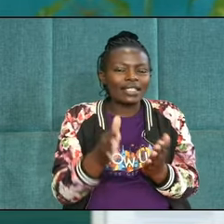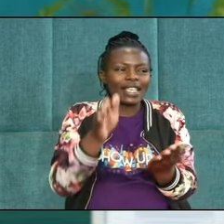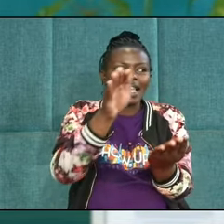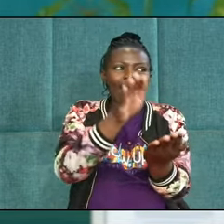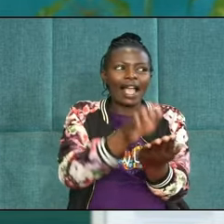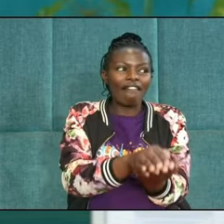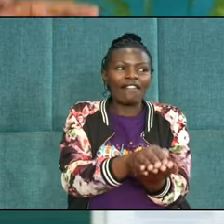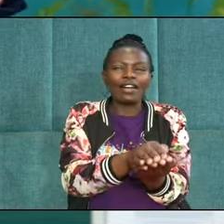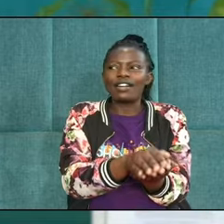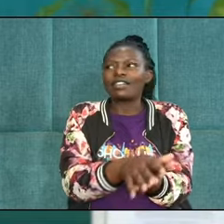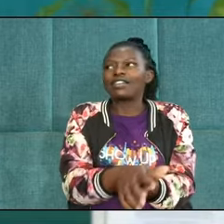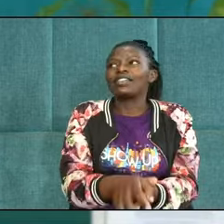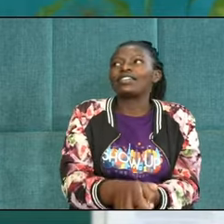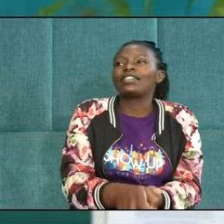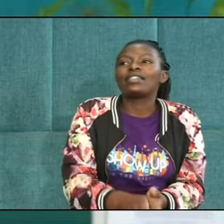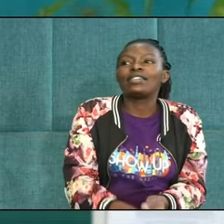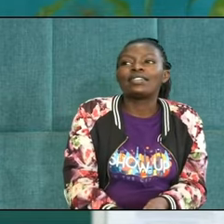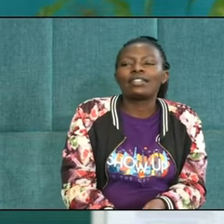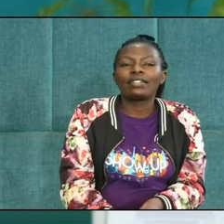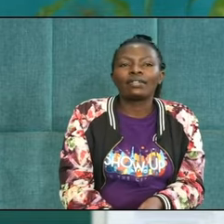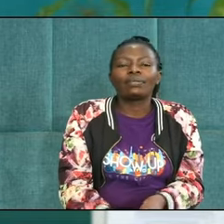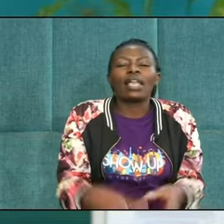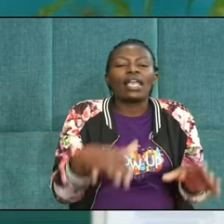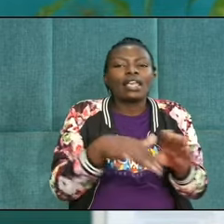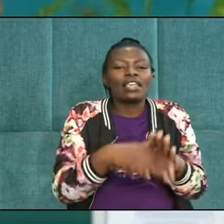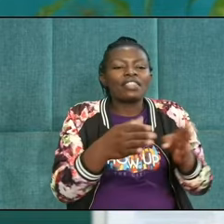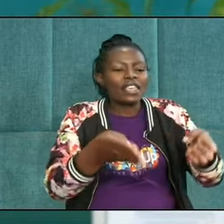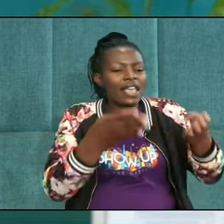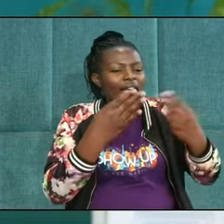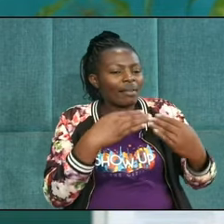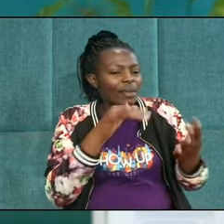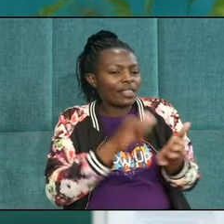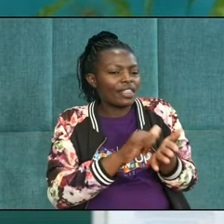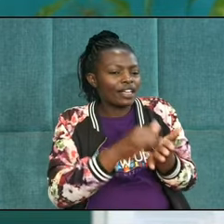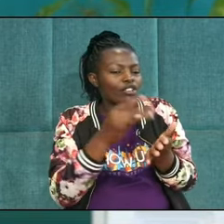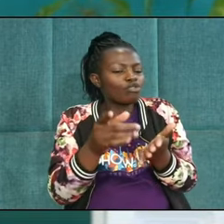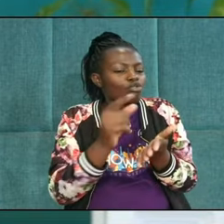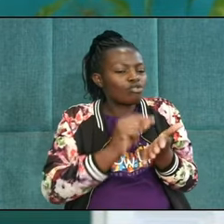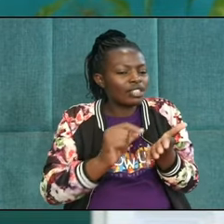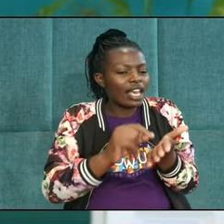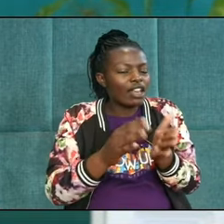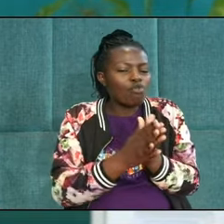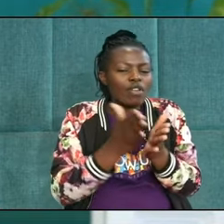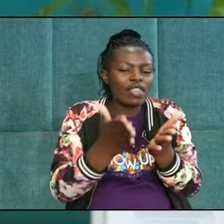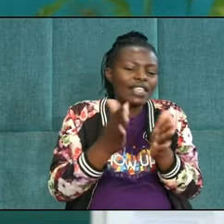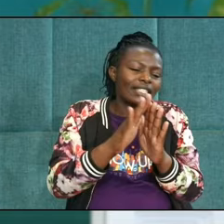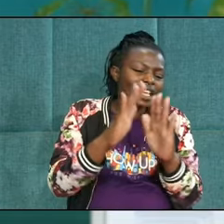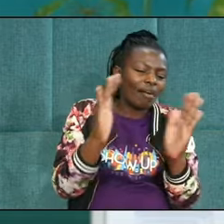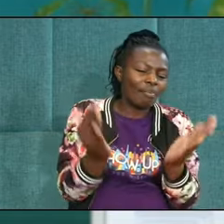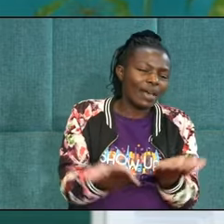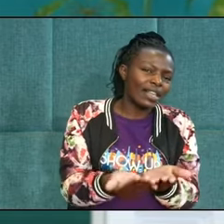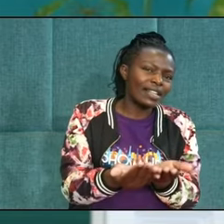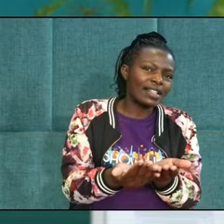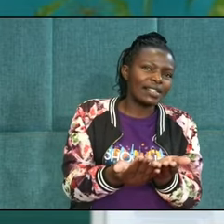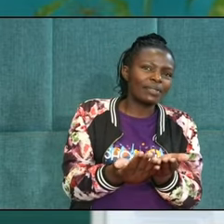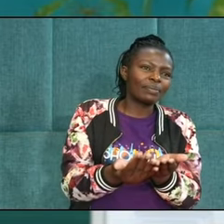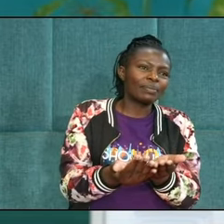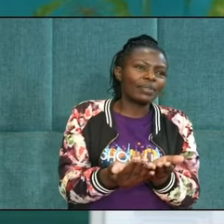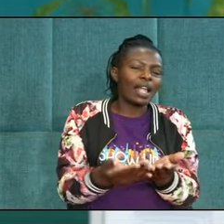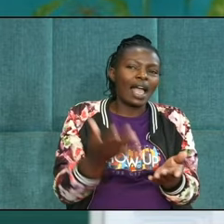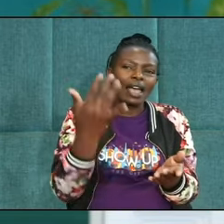as outlined in the agreement that you sign with the insurance company. Now let's look at